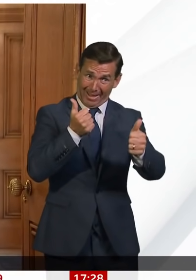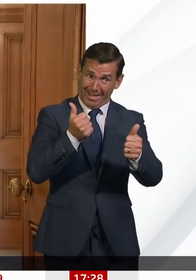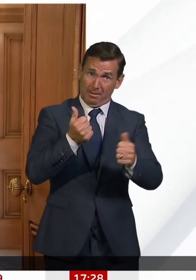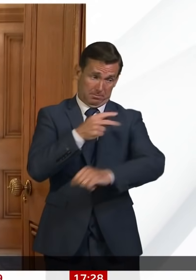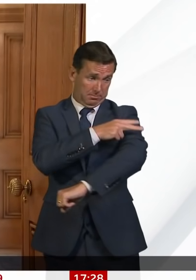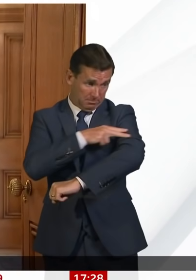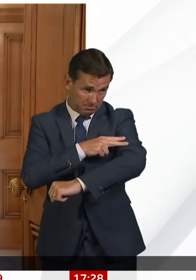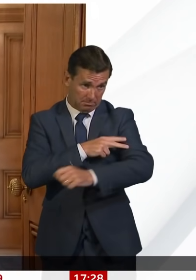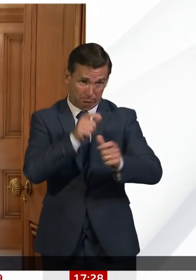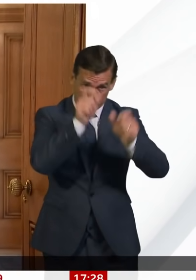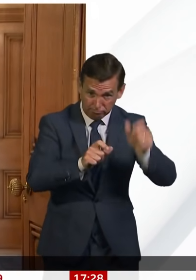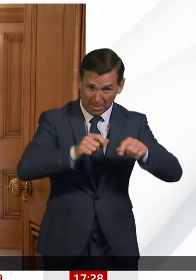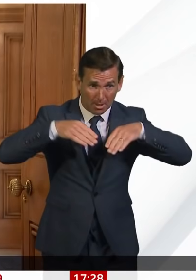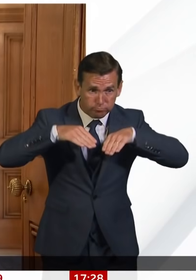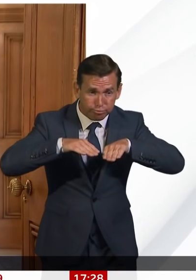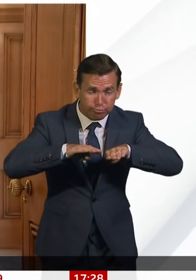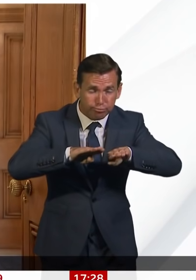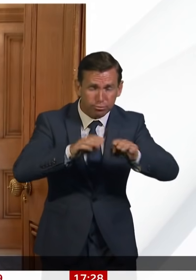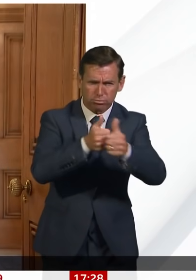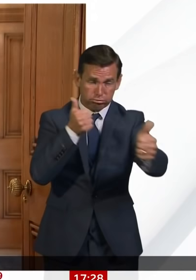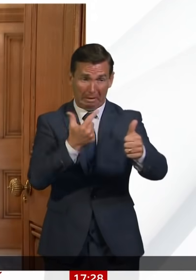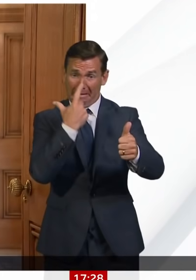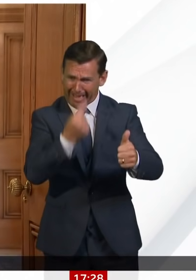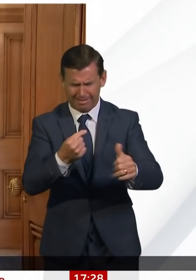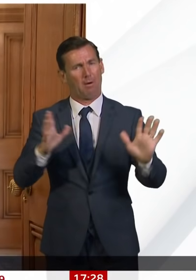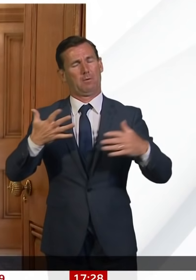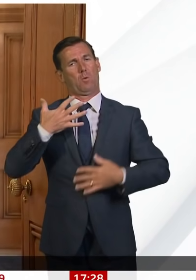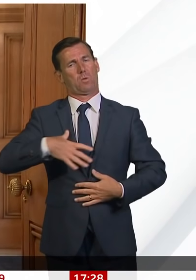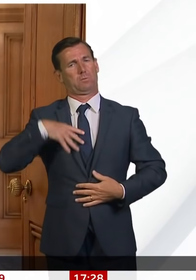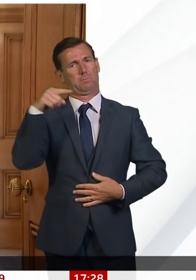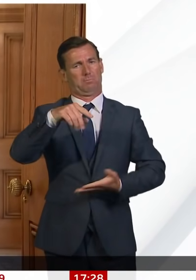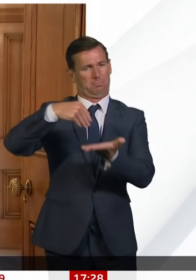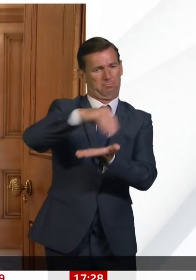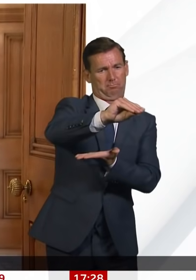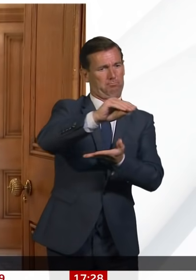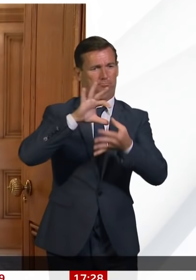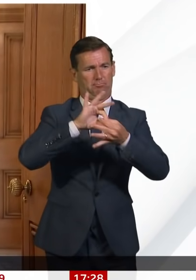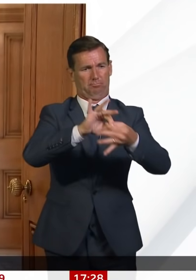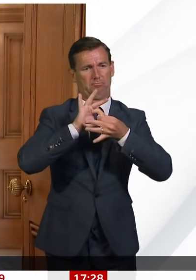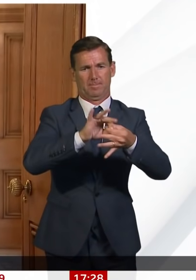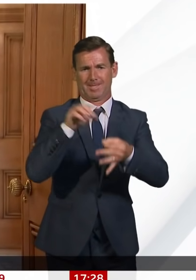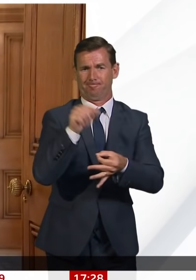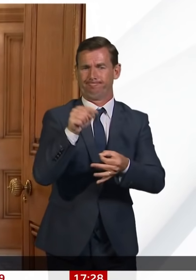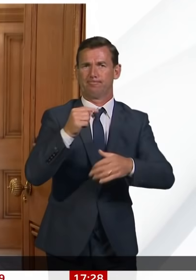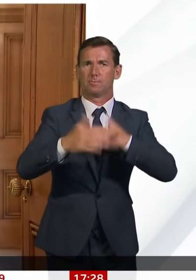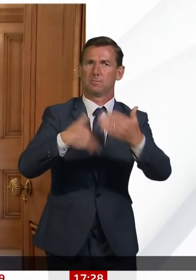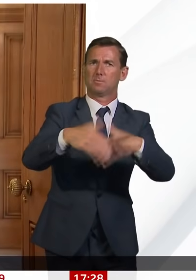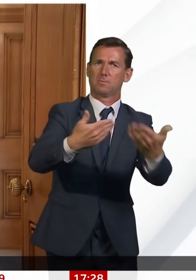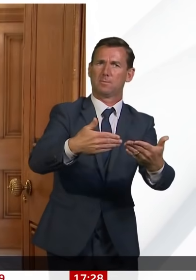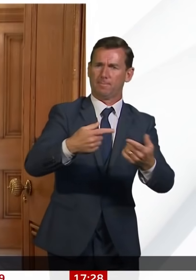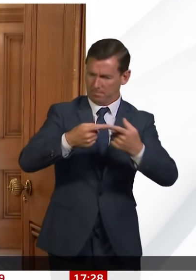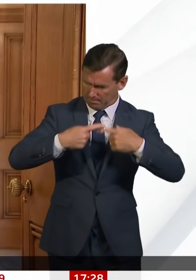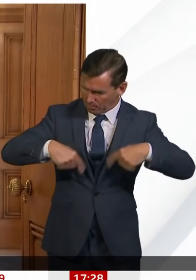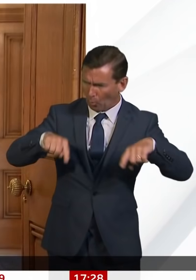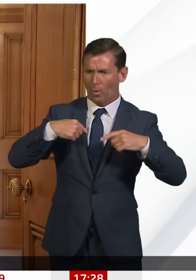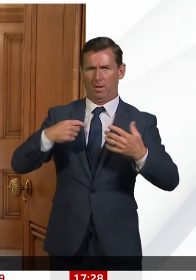help us in this national effort, and we are accelerating the progress of getting back to all of those companies